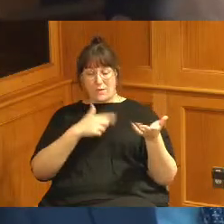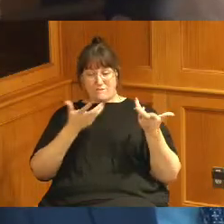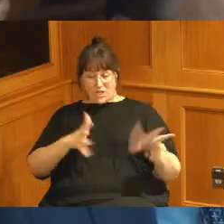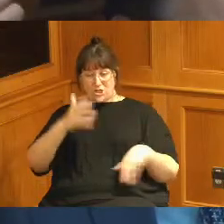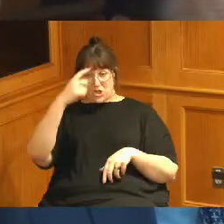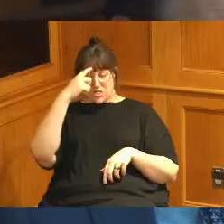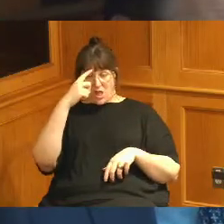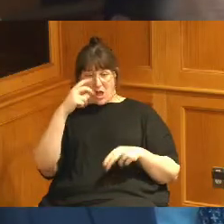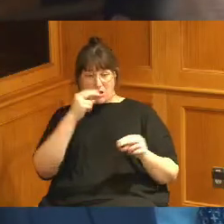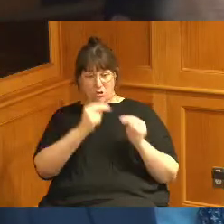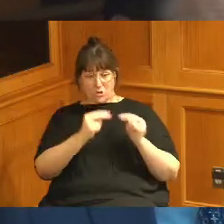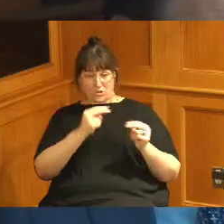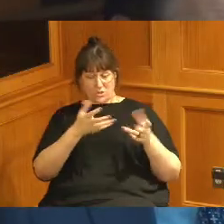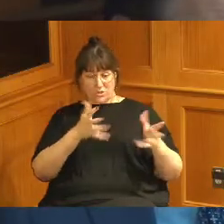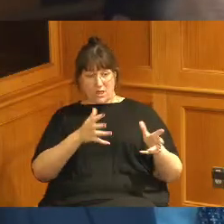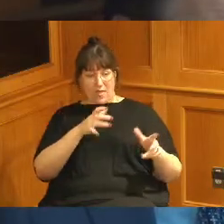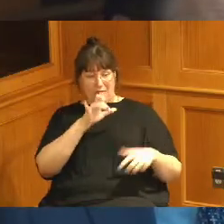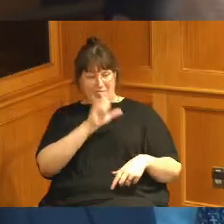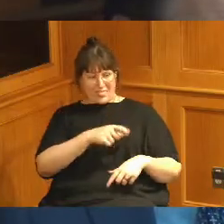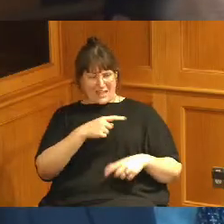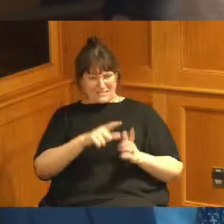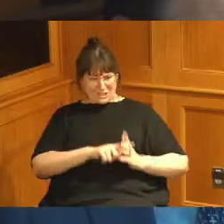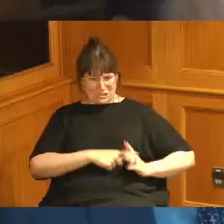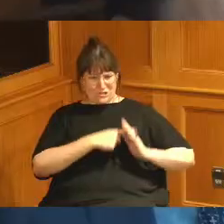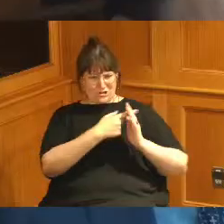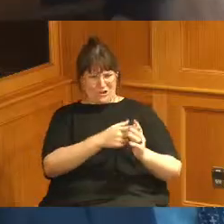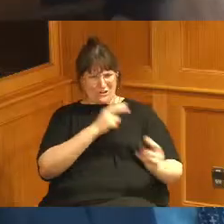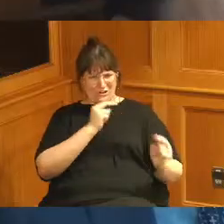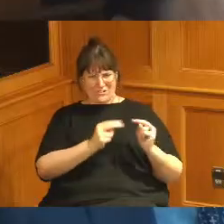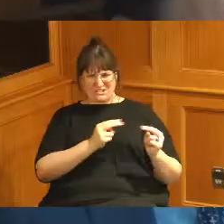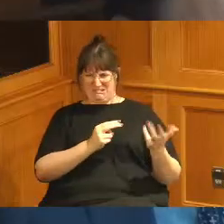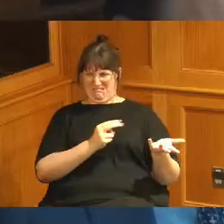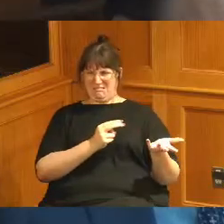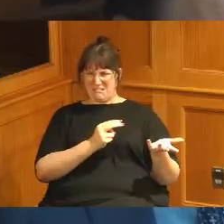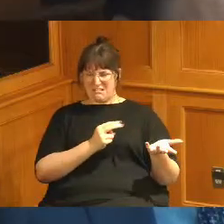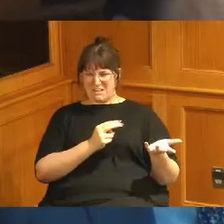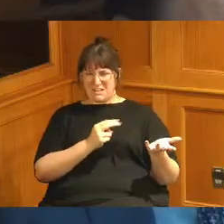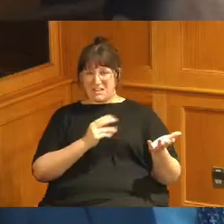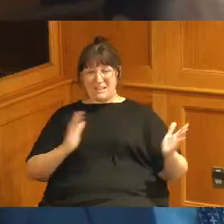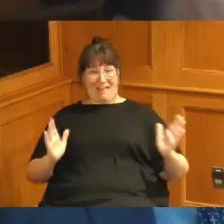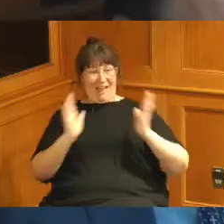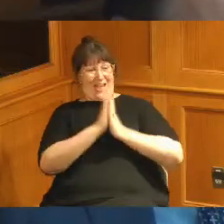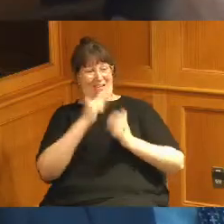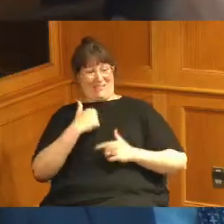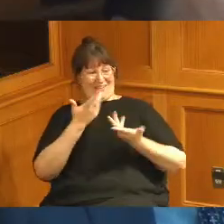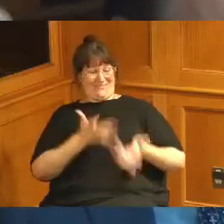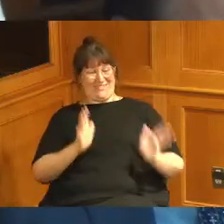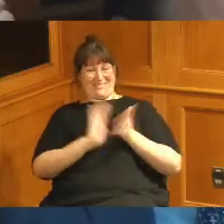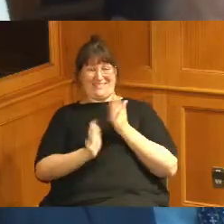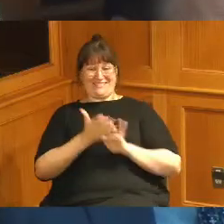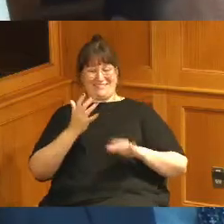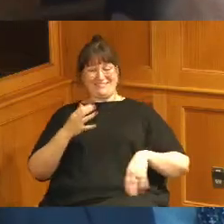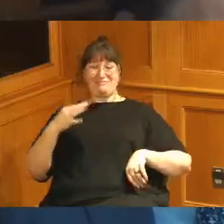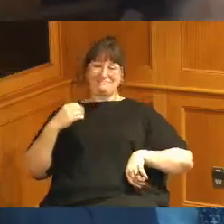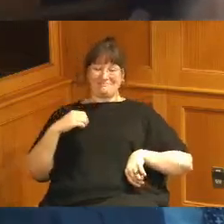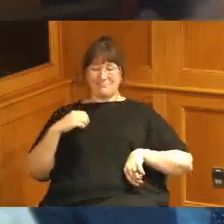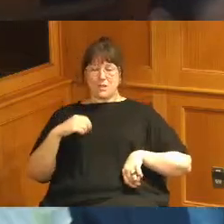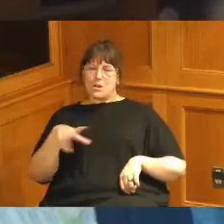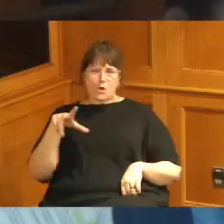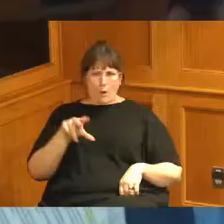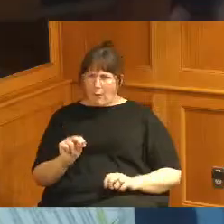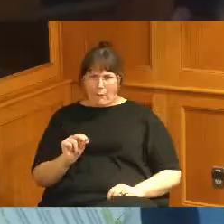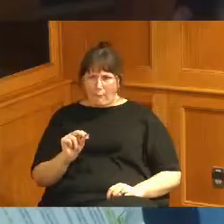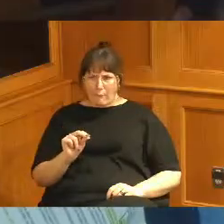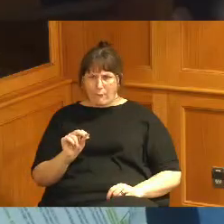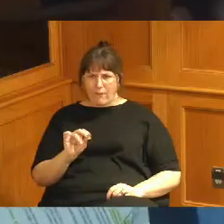doing. This is the inter-negotiation. That's what we voted on. So to high-five and say we got it done and we did it, that's not true. That's like saying we